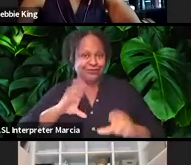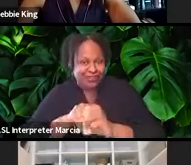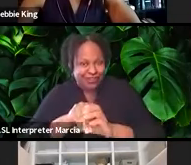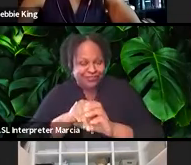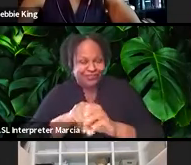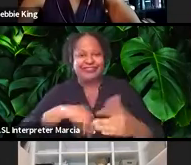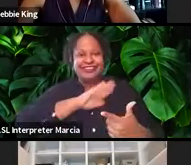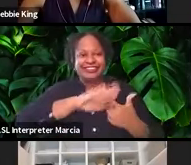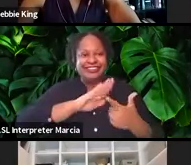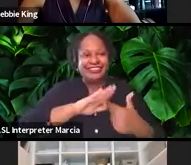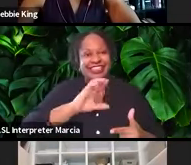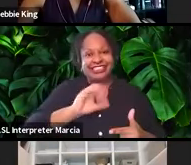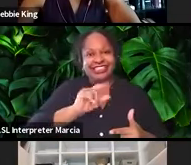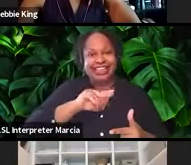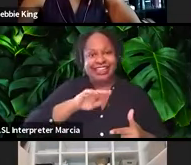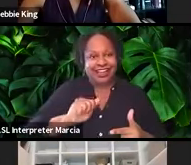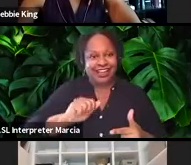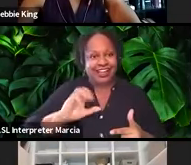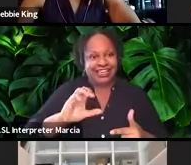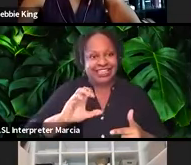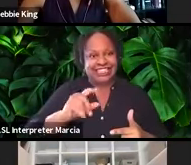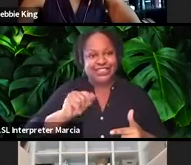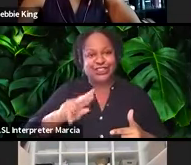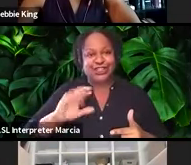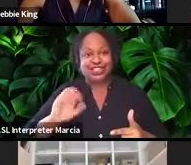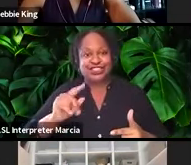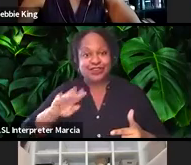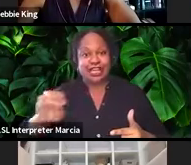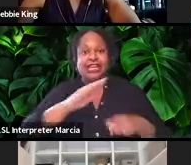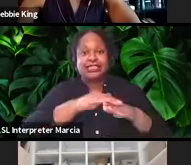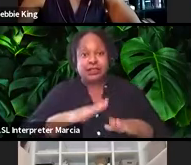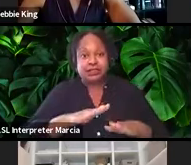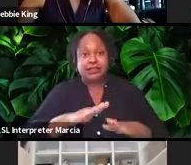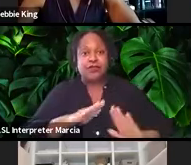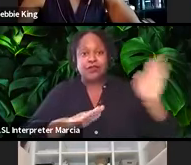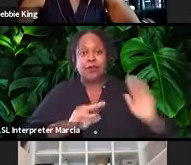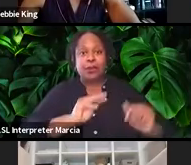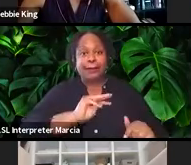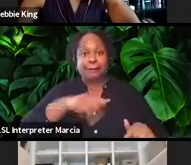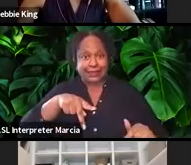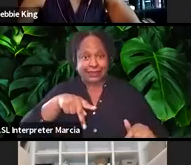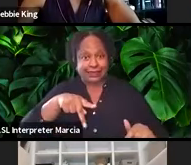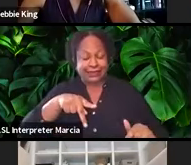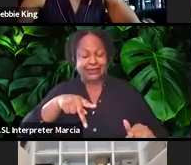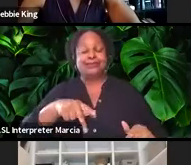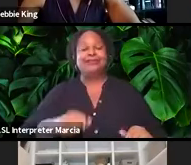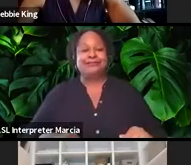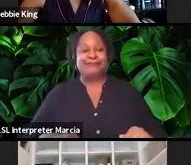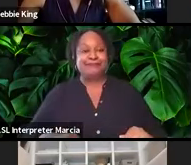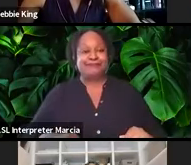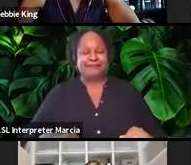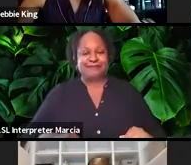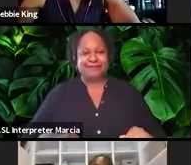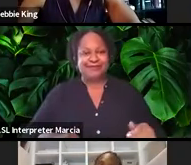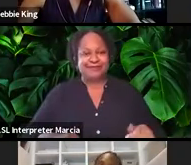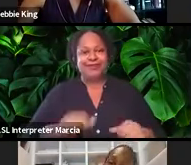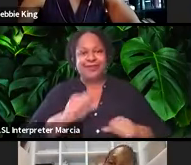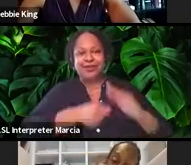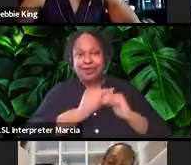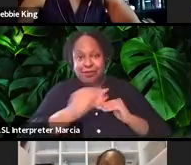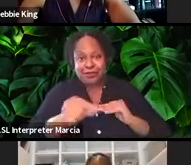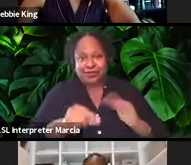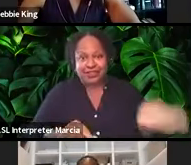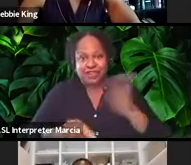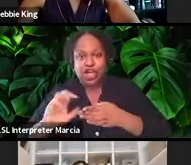Next, we have Celina Caesar-Chavannes, consultant and former member of parliament. Then we have Sharmarke